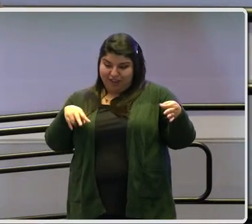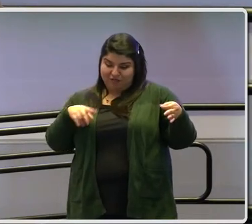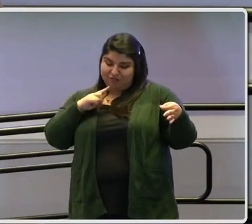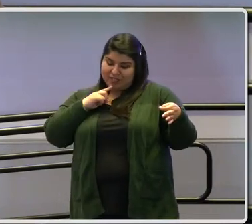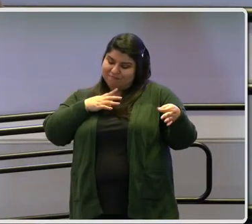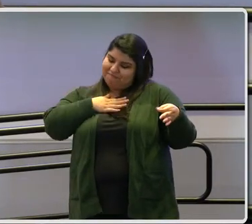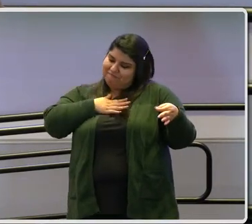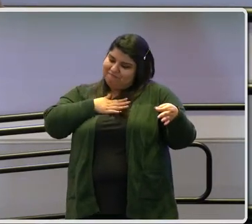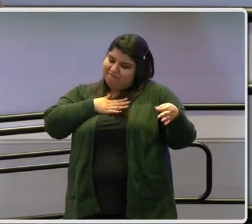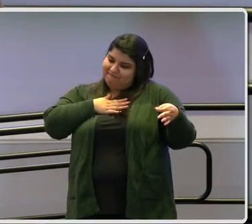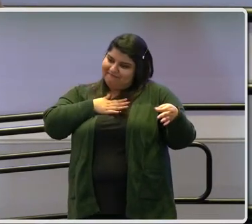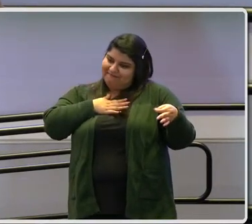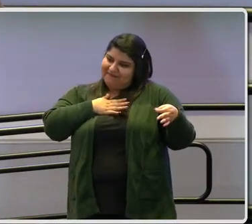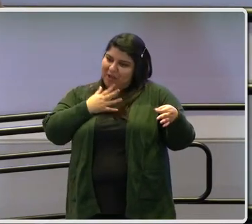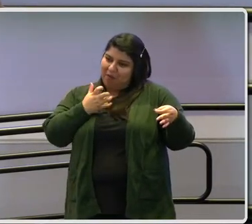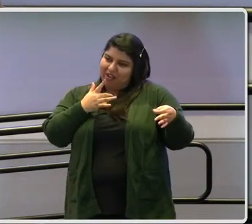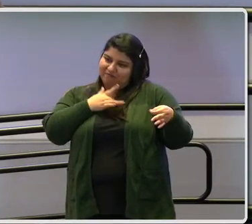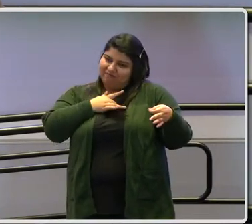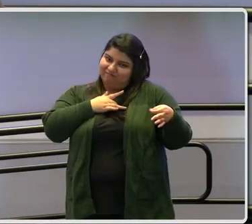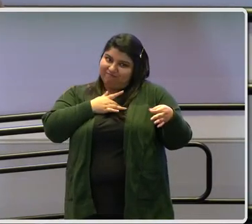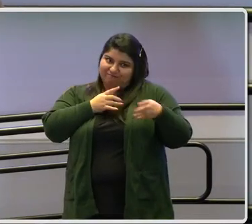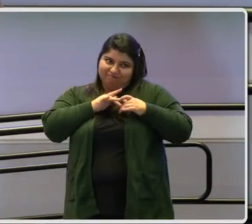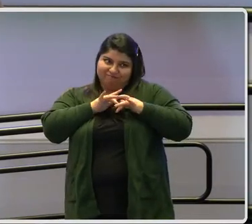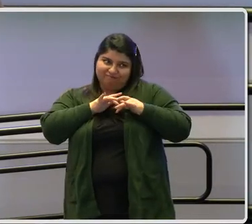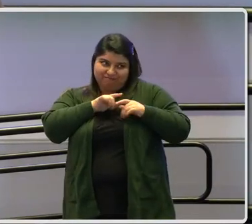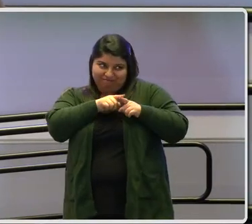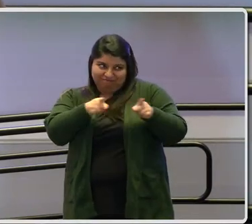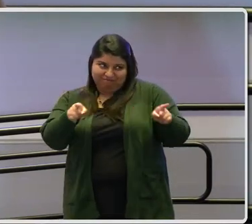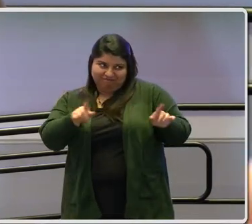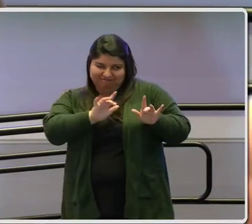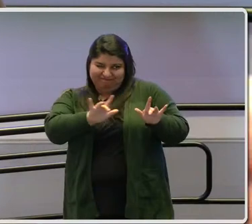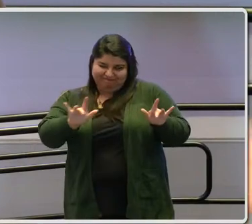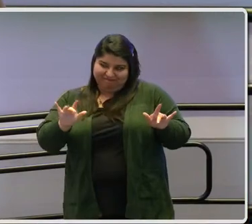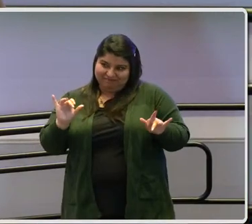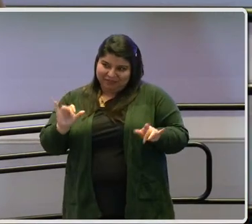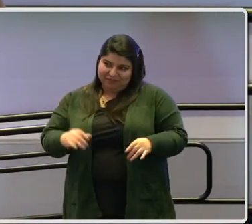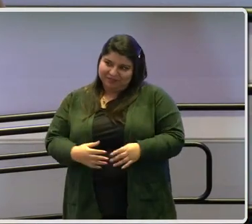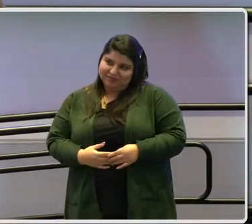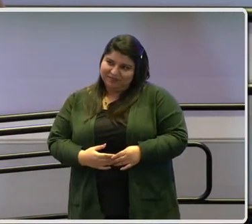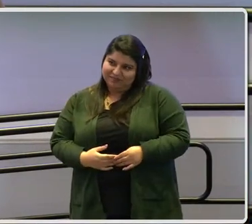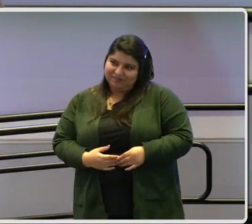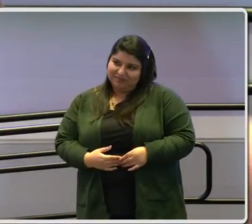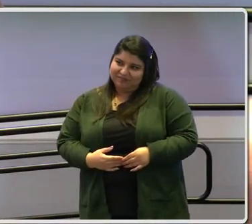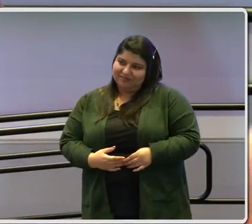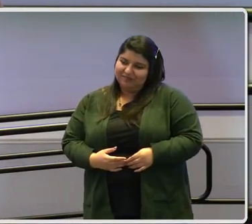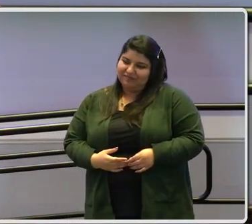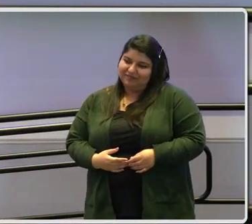heart and is based on